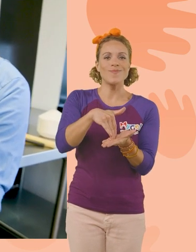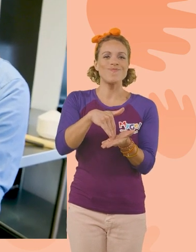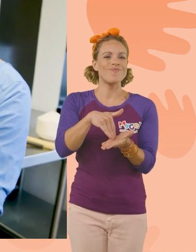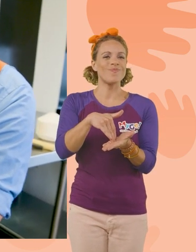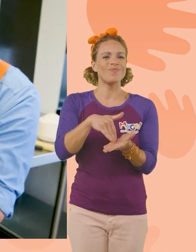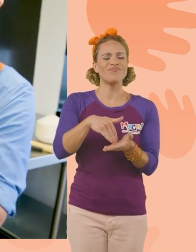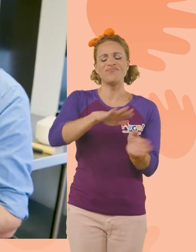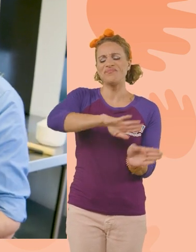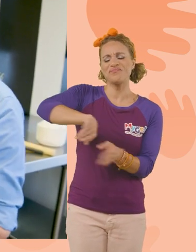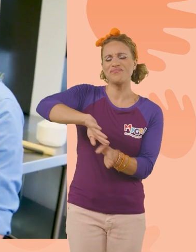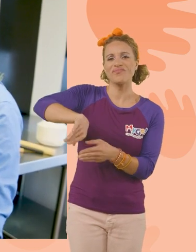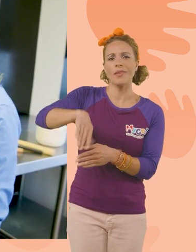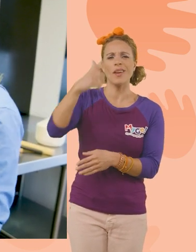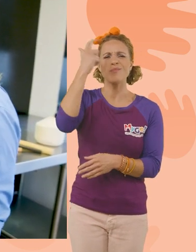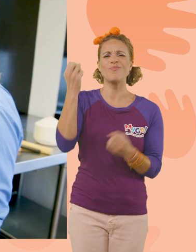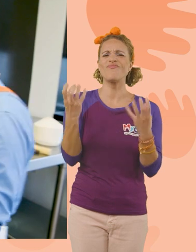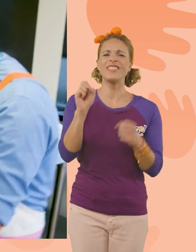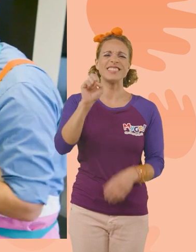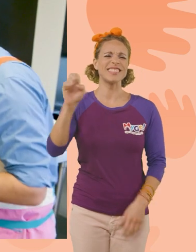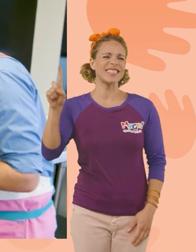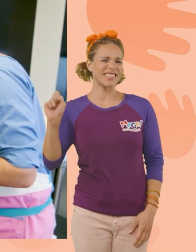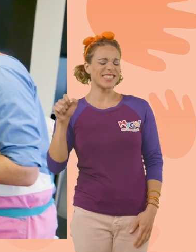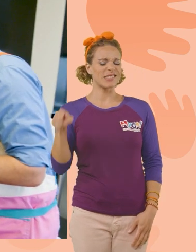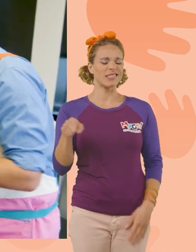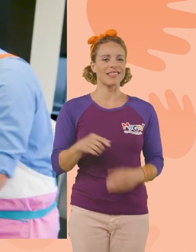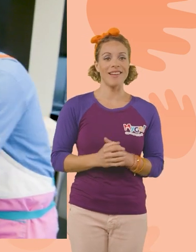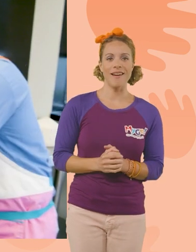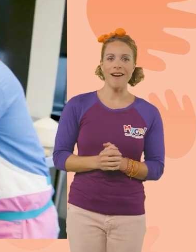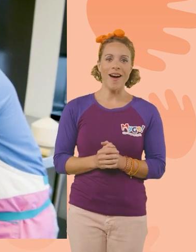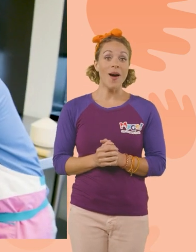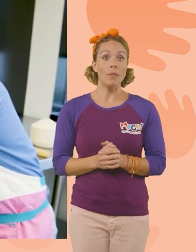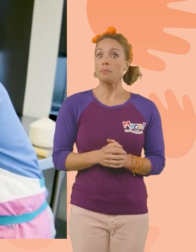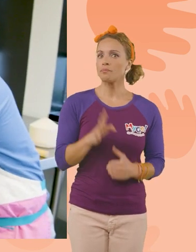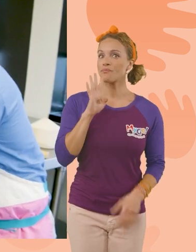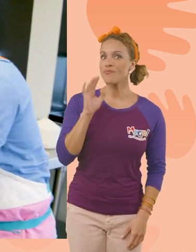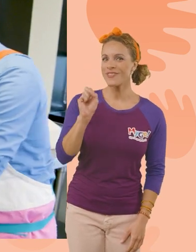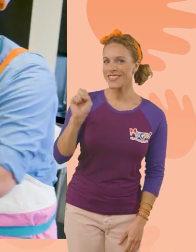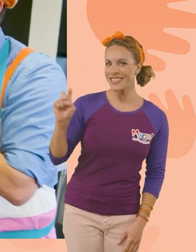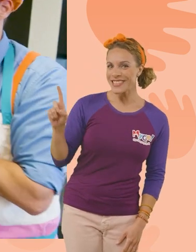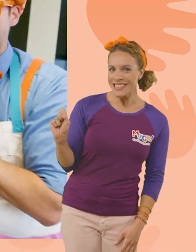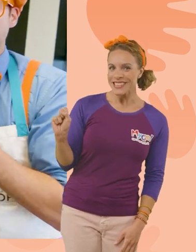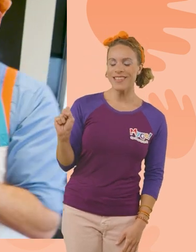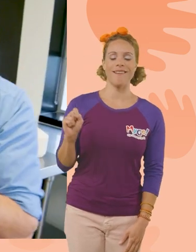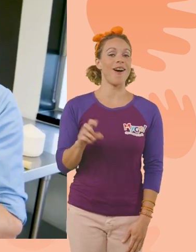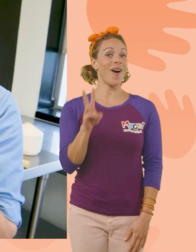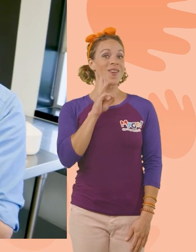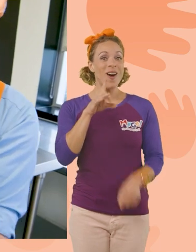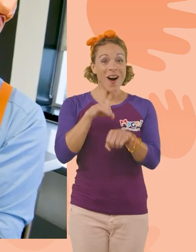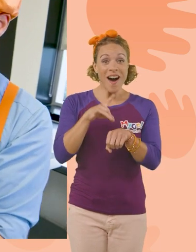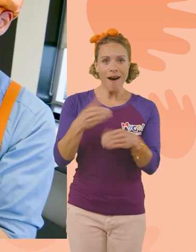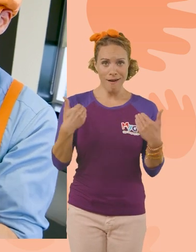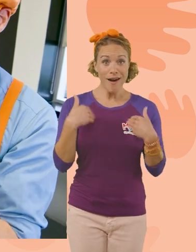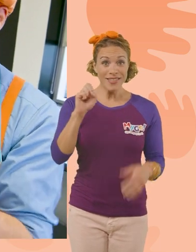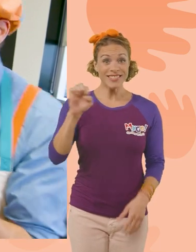center, out of it, because there's a lot of seeds in there. Oh, speaking of seeds,